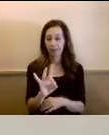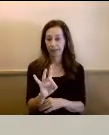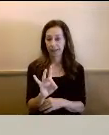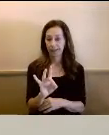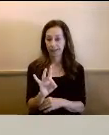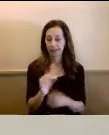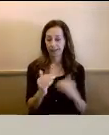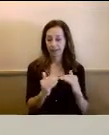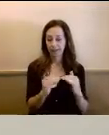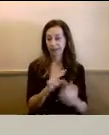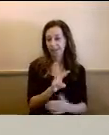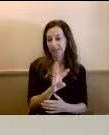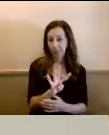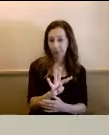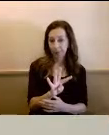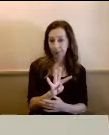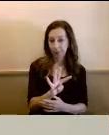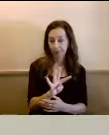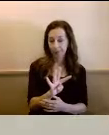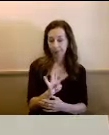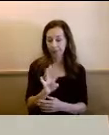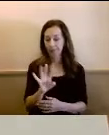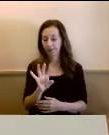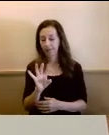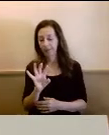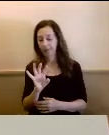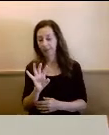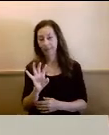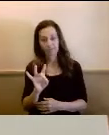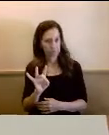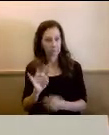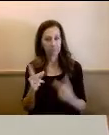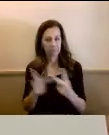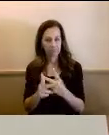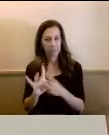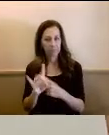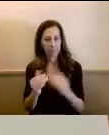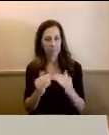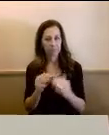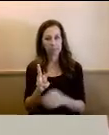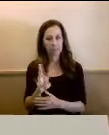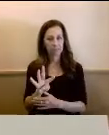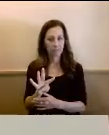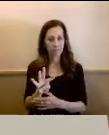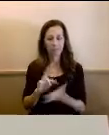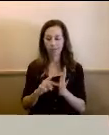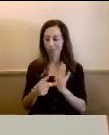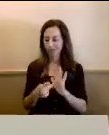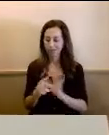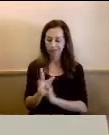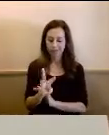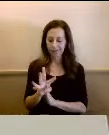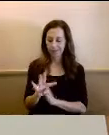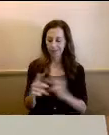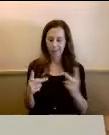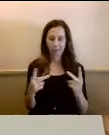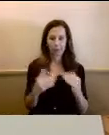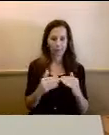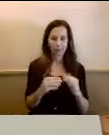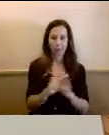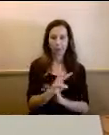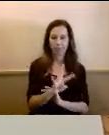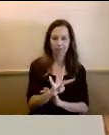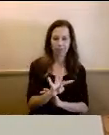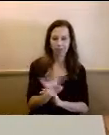8 equals 64. 8 times 8 does equal 64, so we've got 64 equals